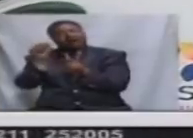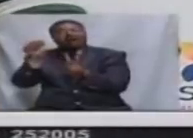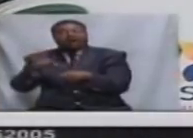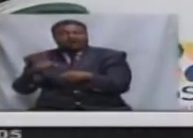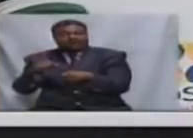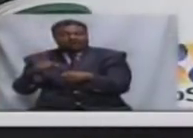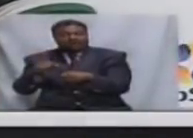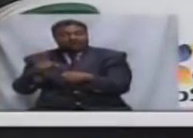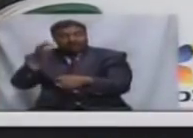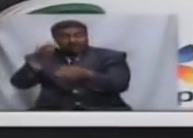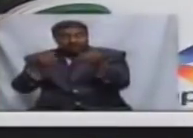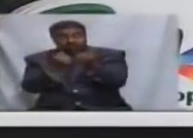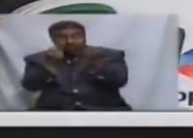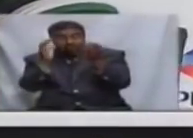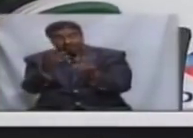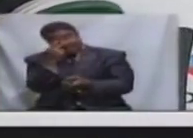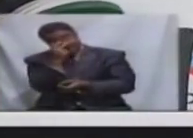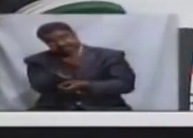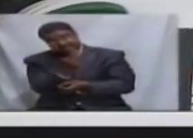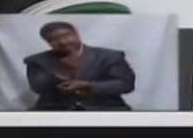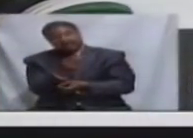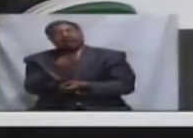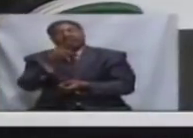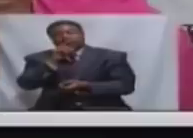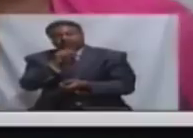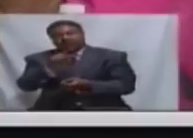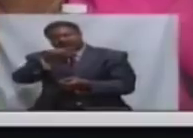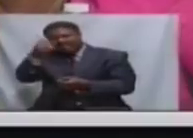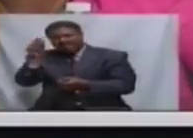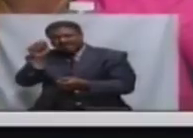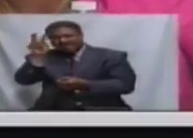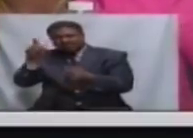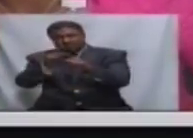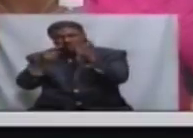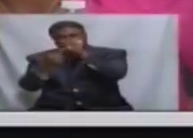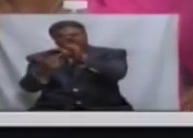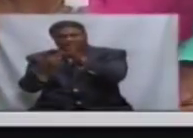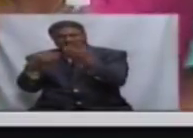their businesses, how they can train and become